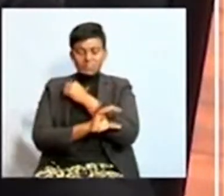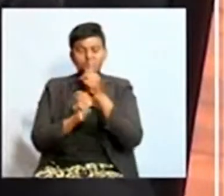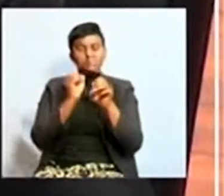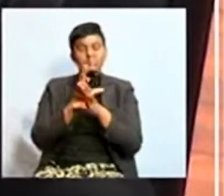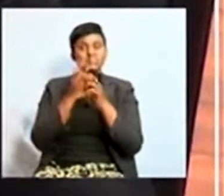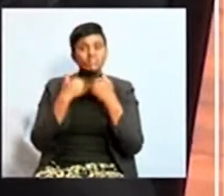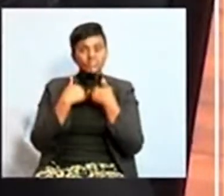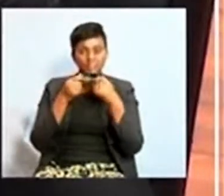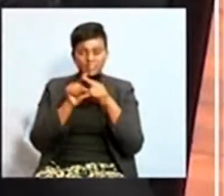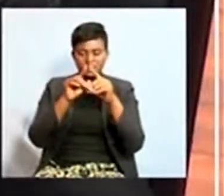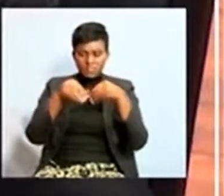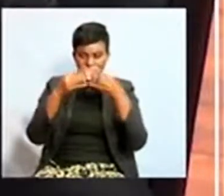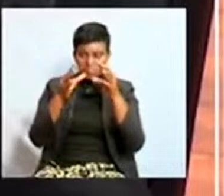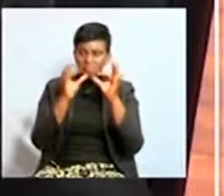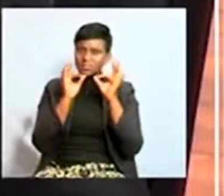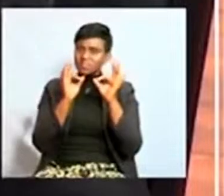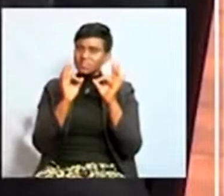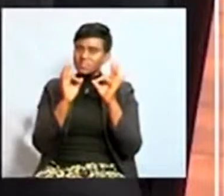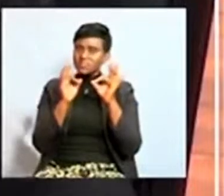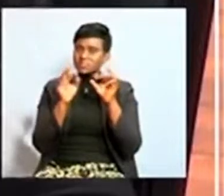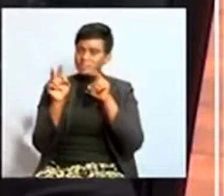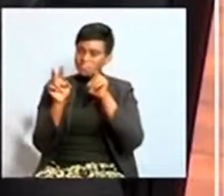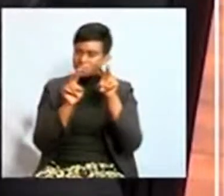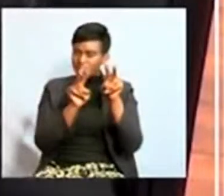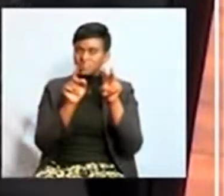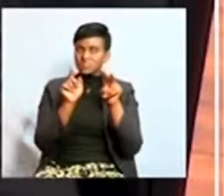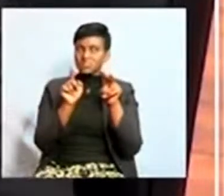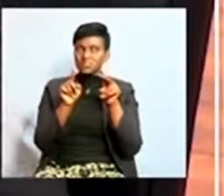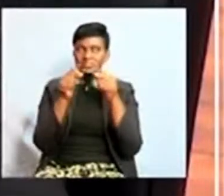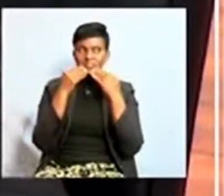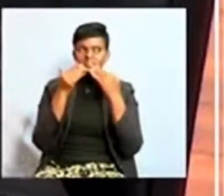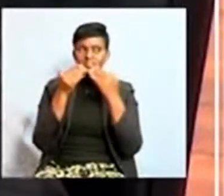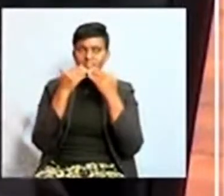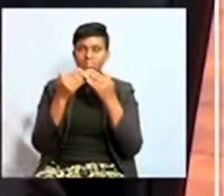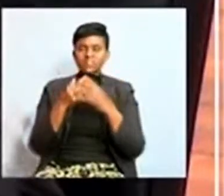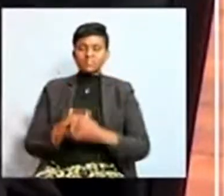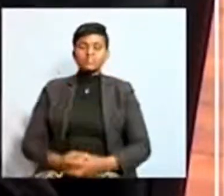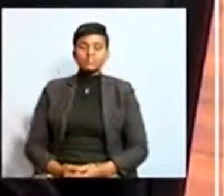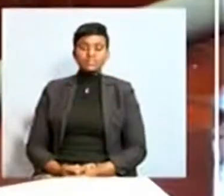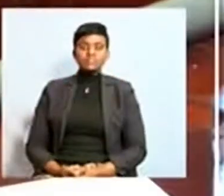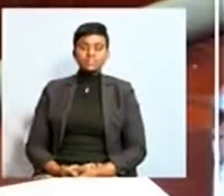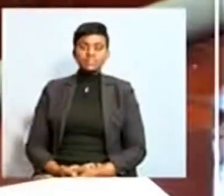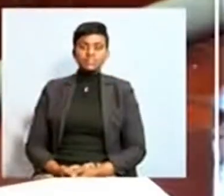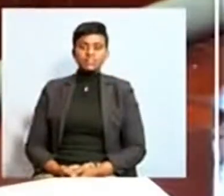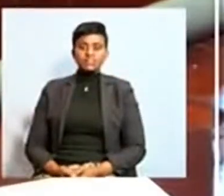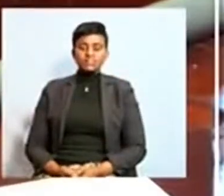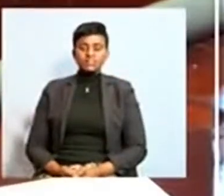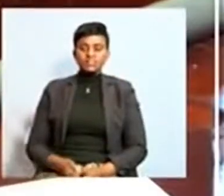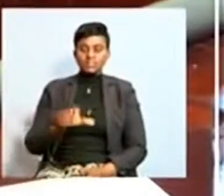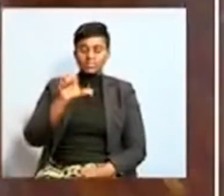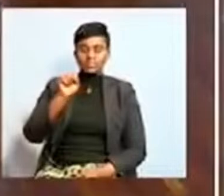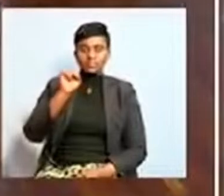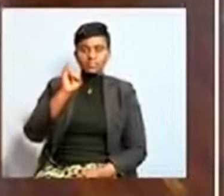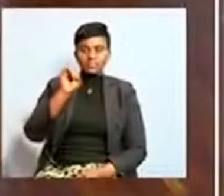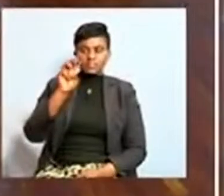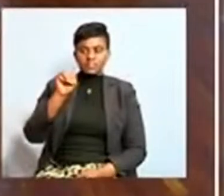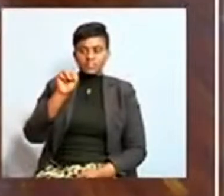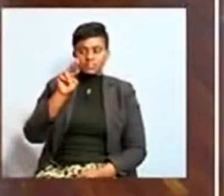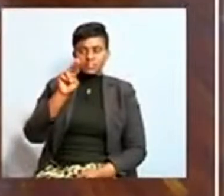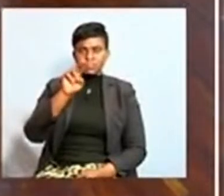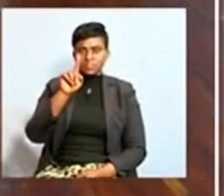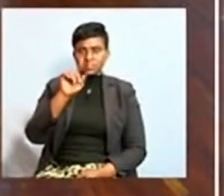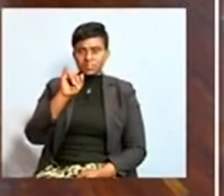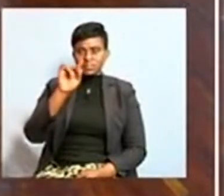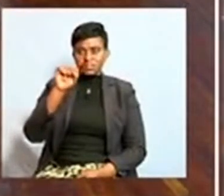to offer effective oversight? Thank you. Honorable Sumzingli. I want